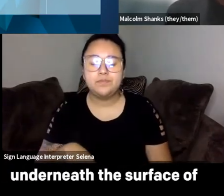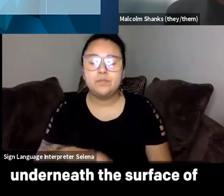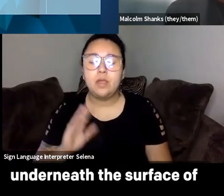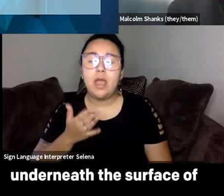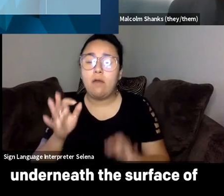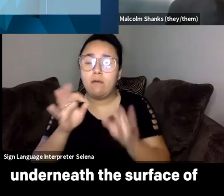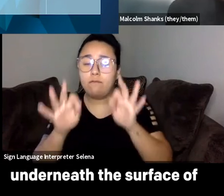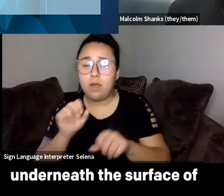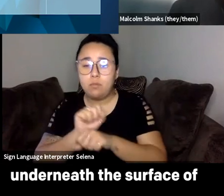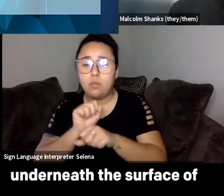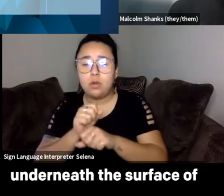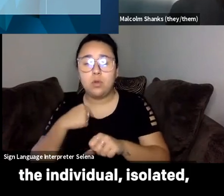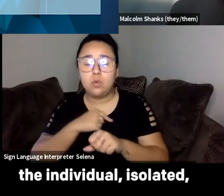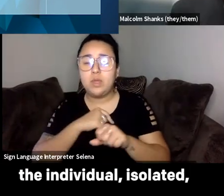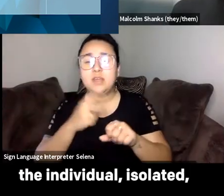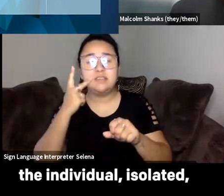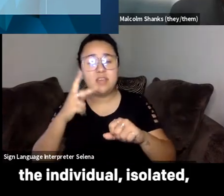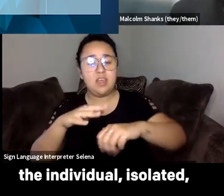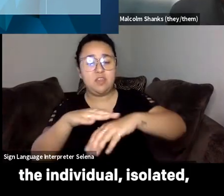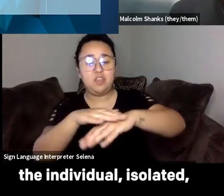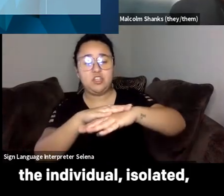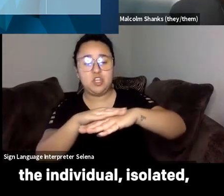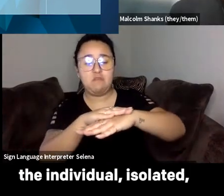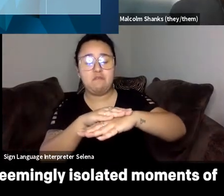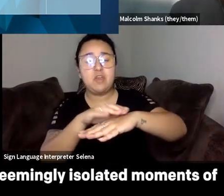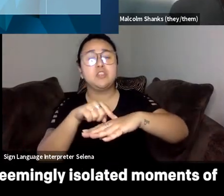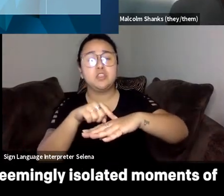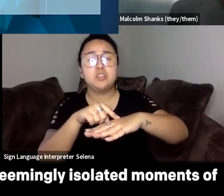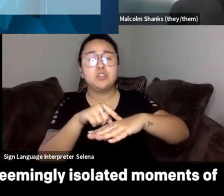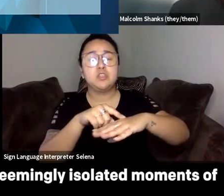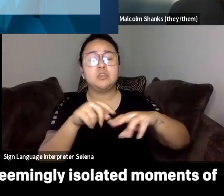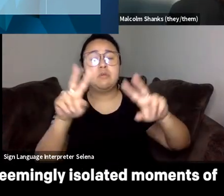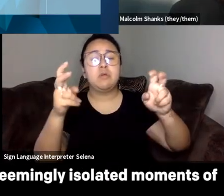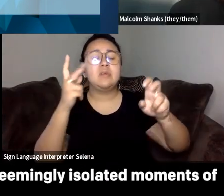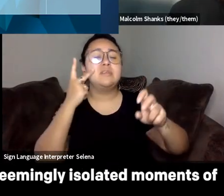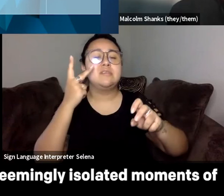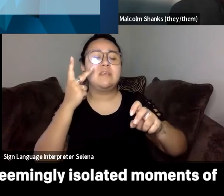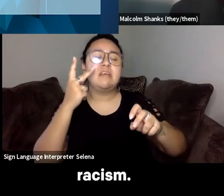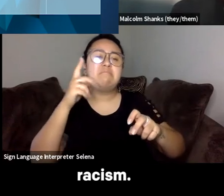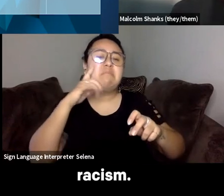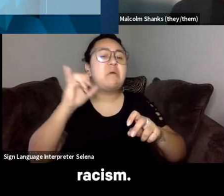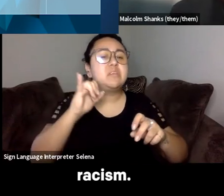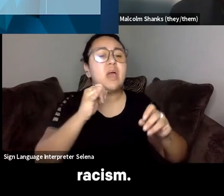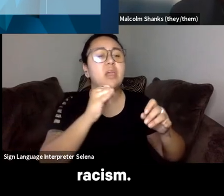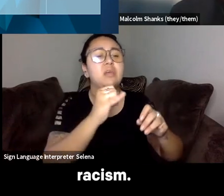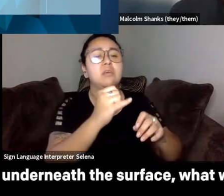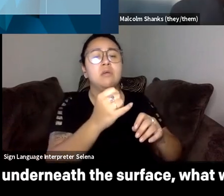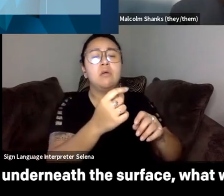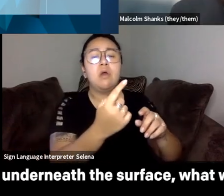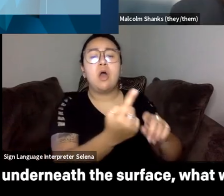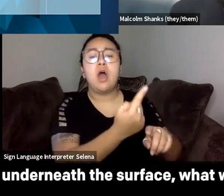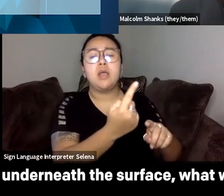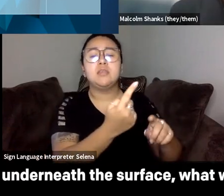happening underneath the surface of these individual isolated, seemingly isolated moments of racism.